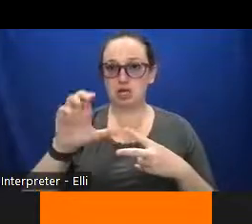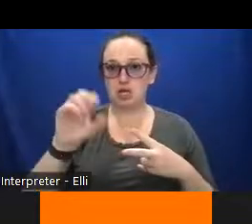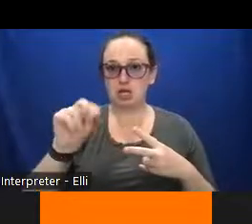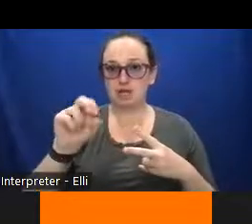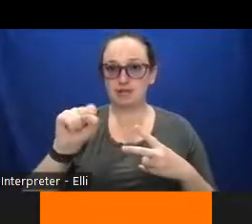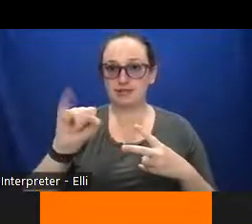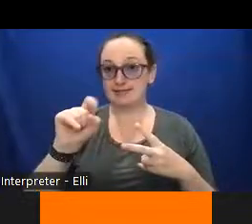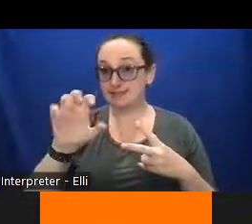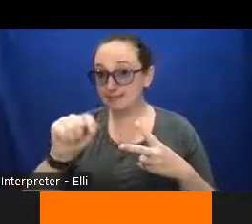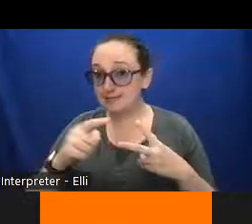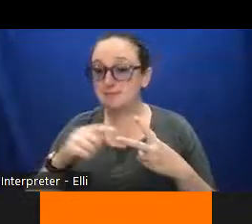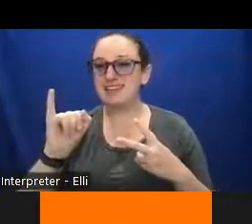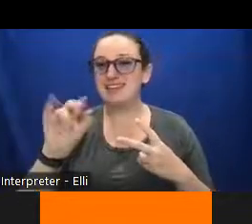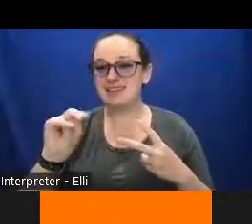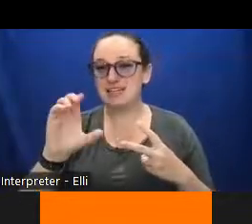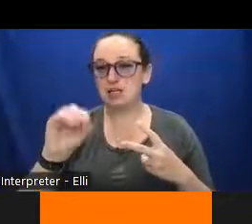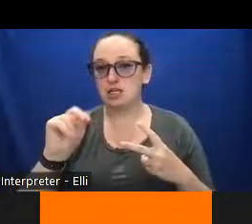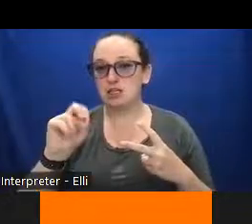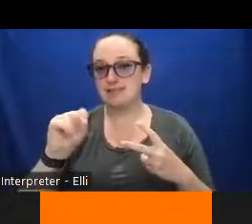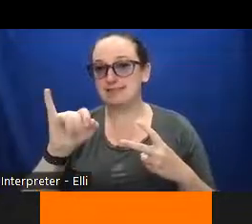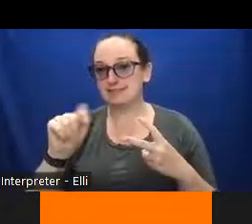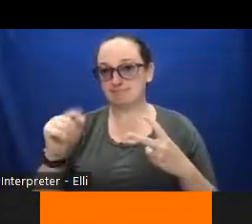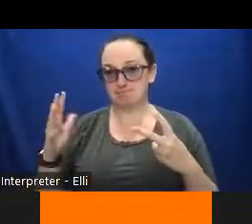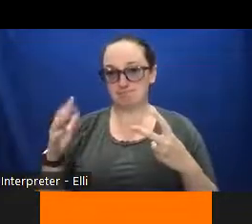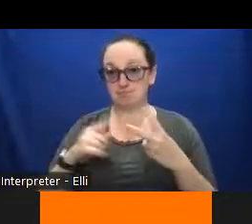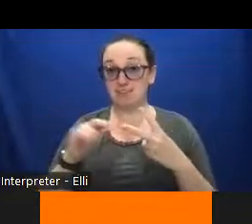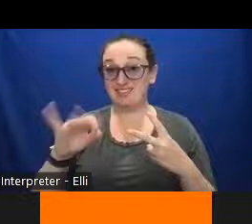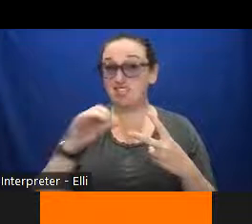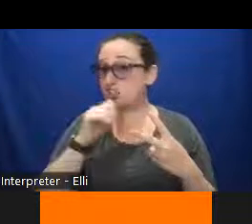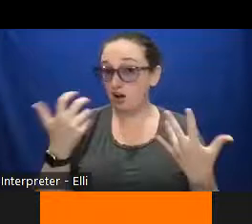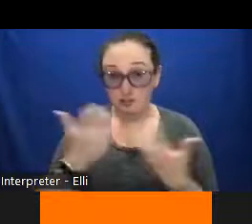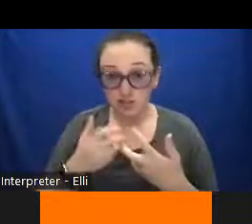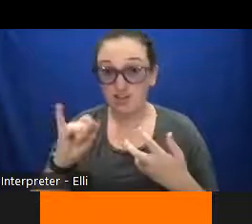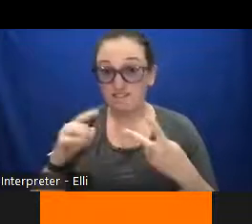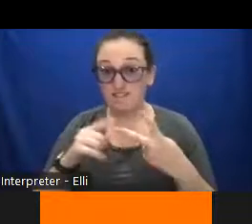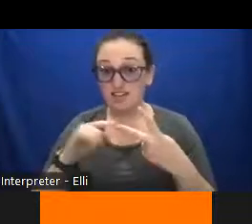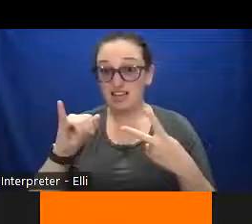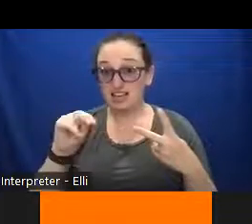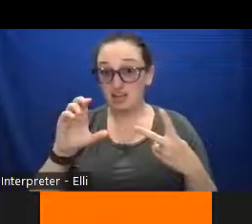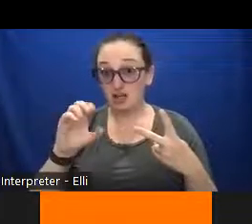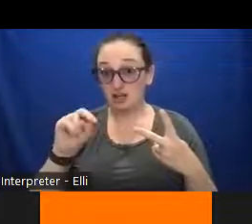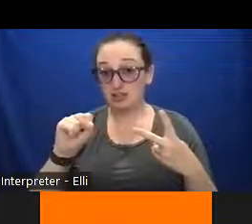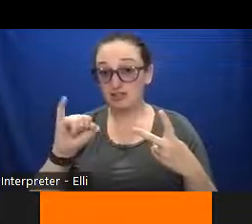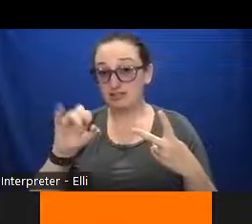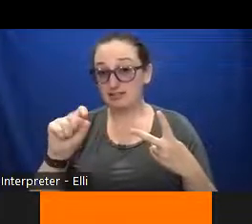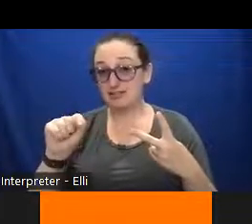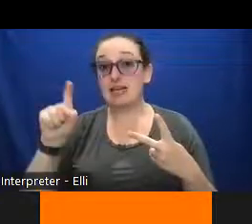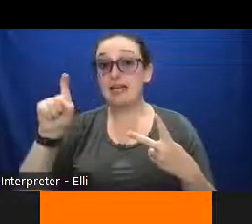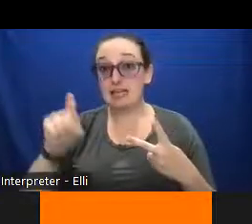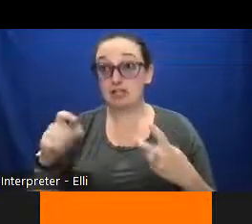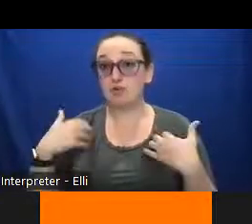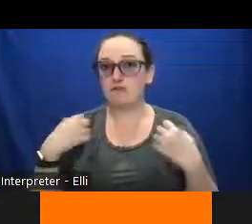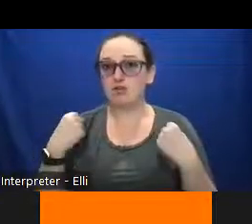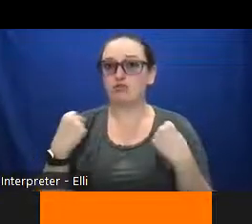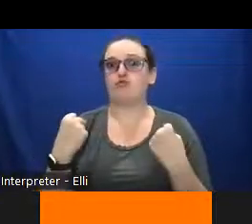And really, to be inconsistent, there has to be some really pretty